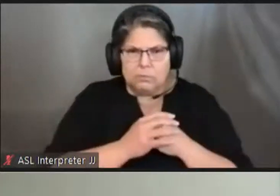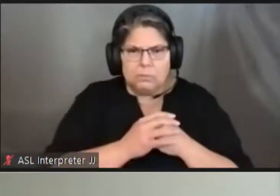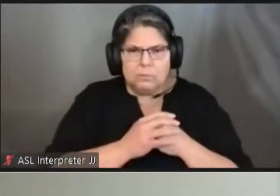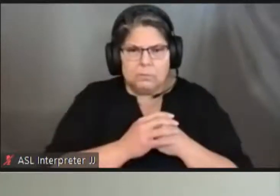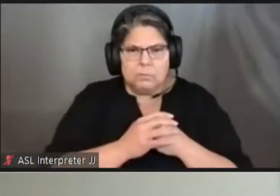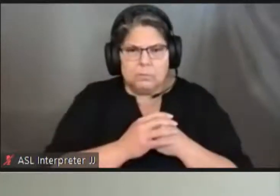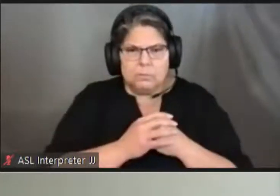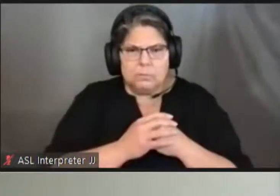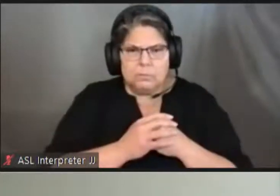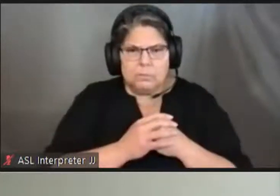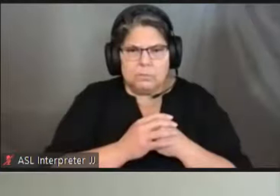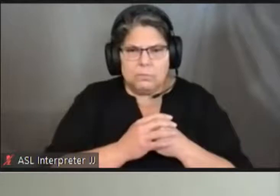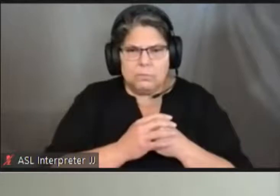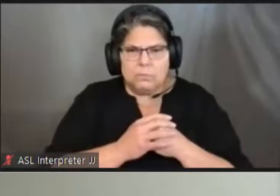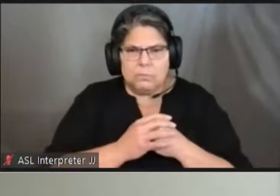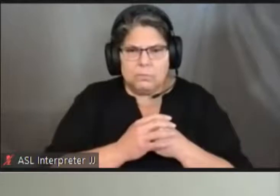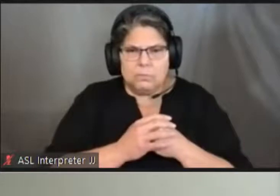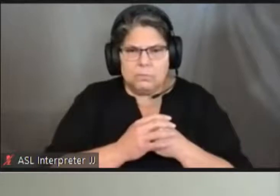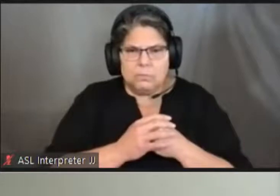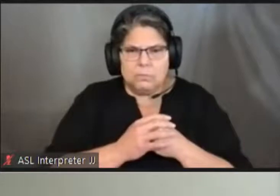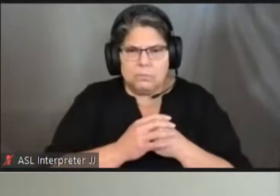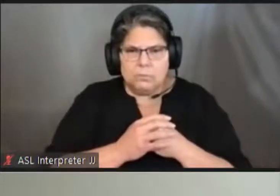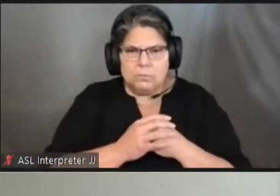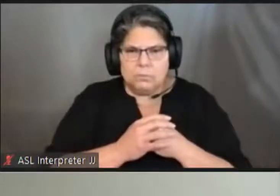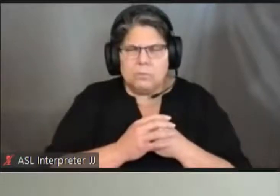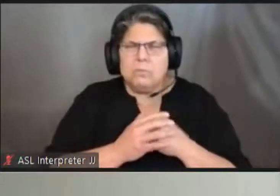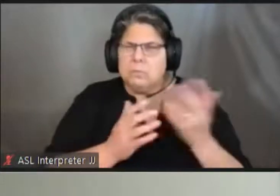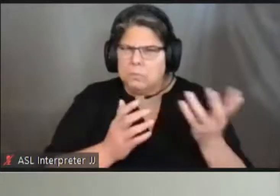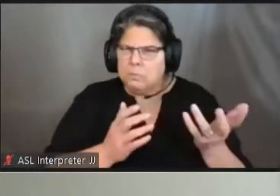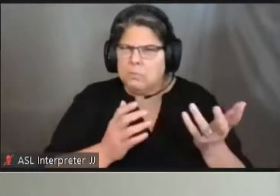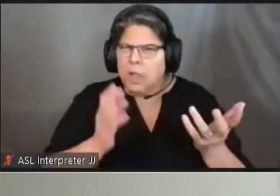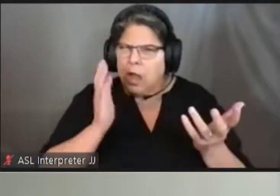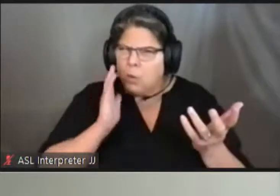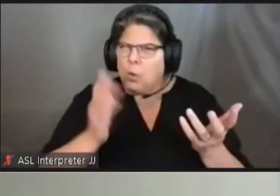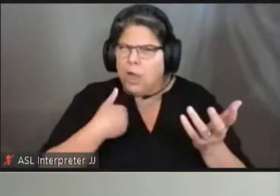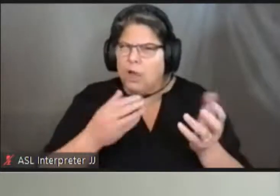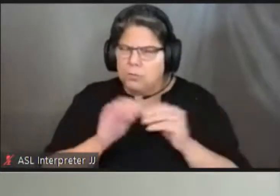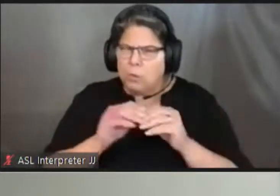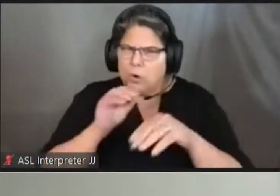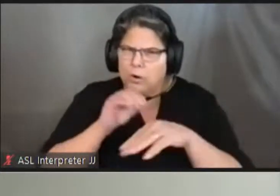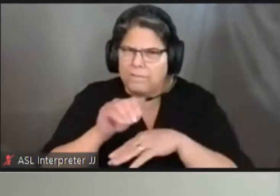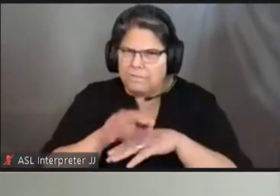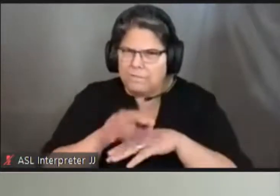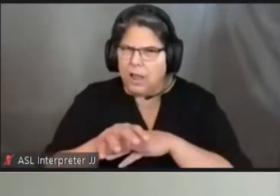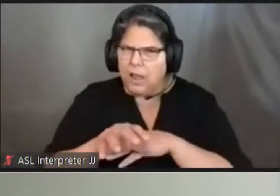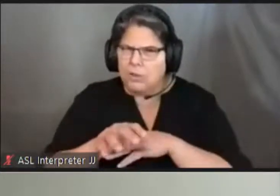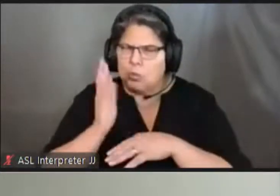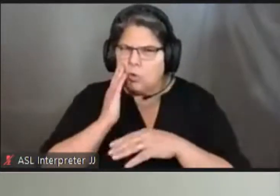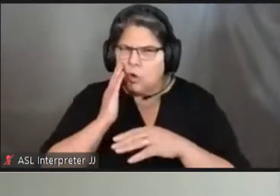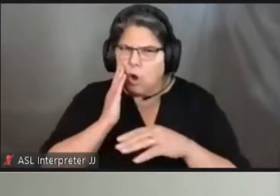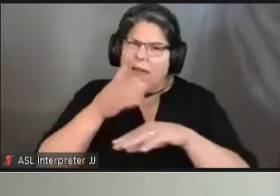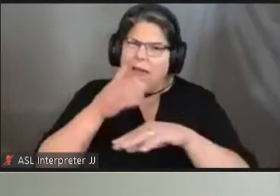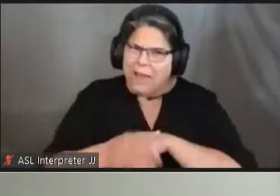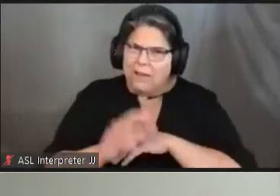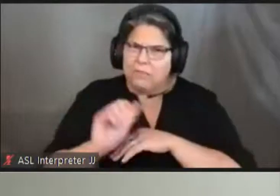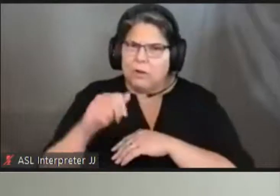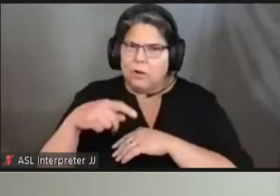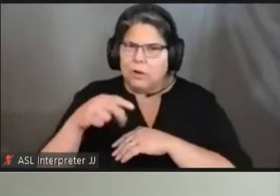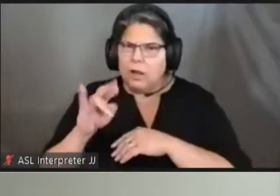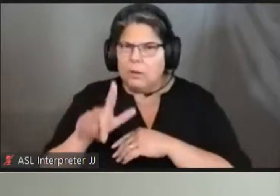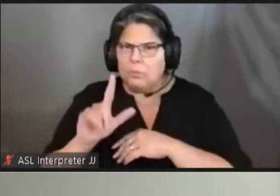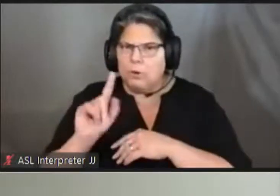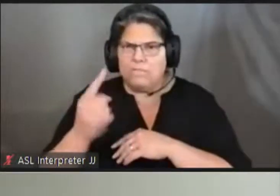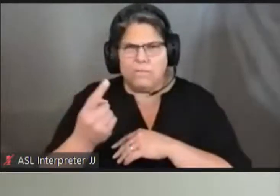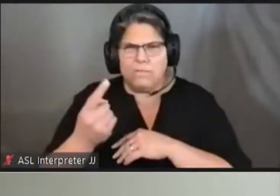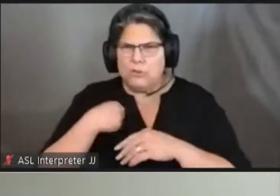there will be more advice coming after April 1st. So I don't want to jump the gun on